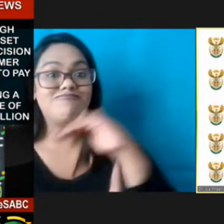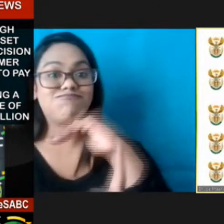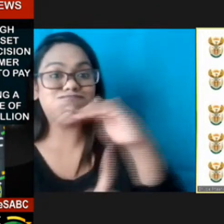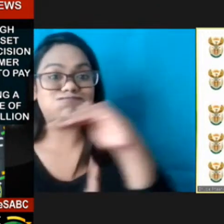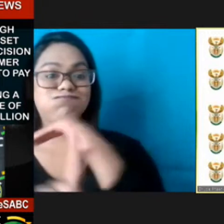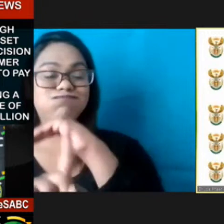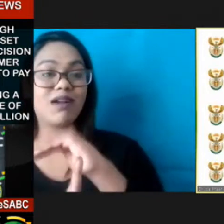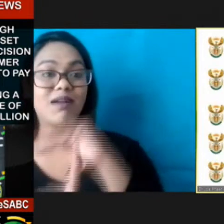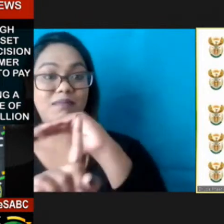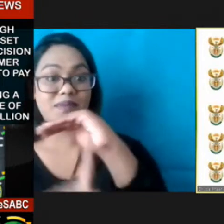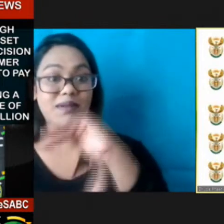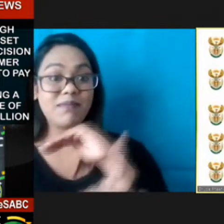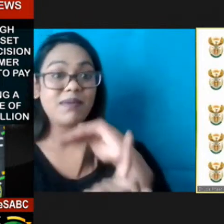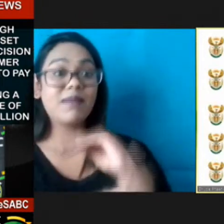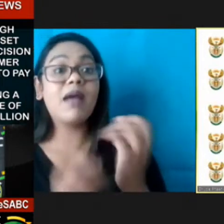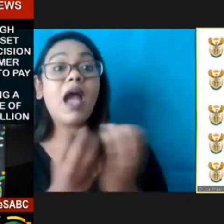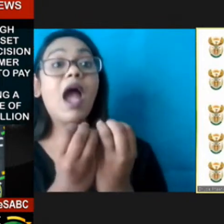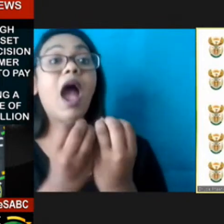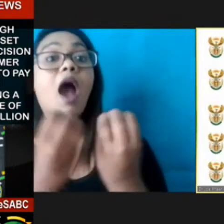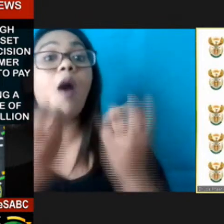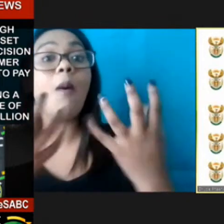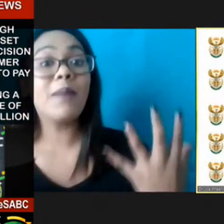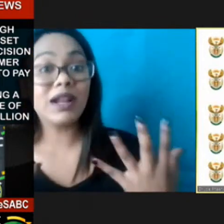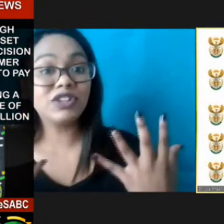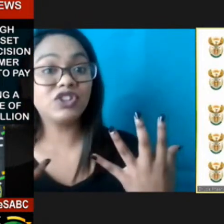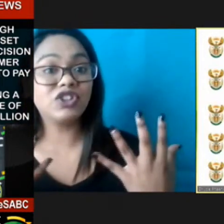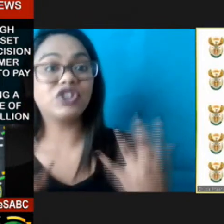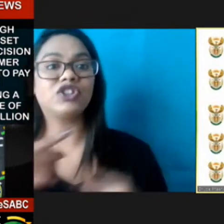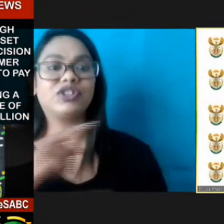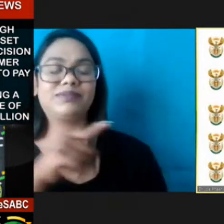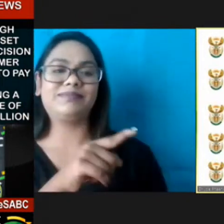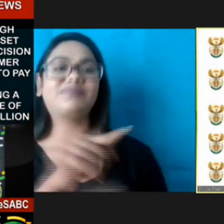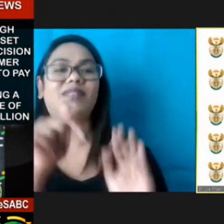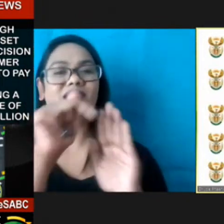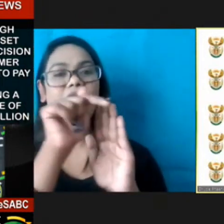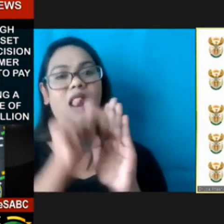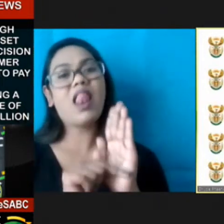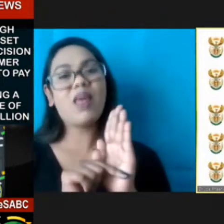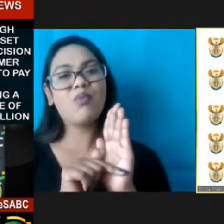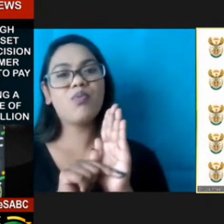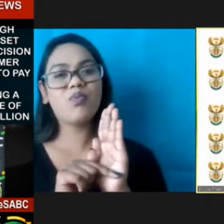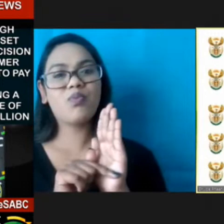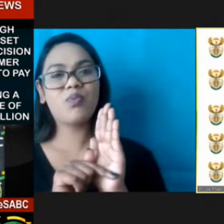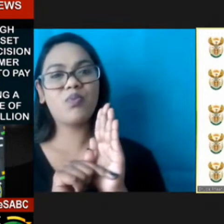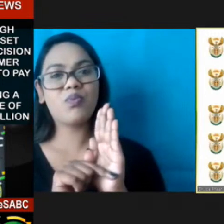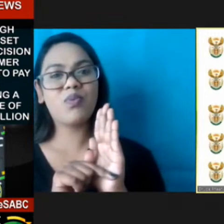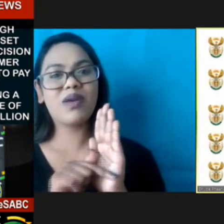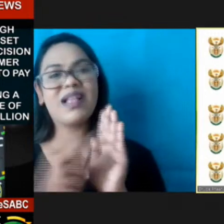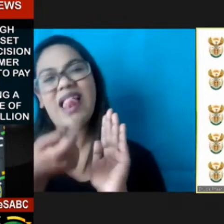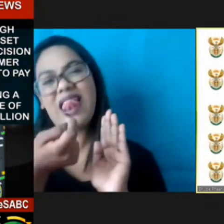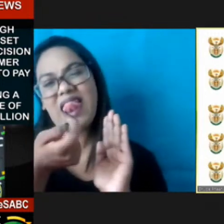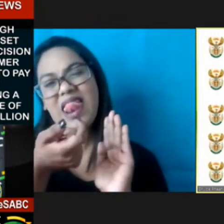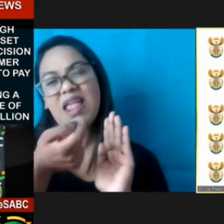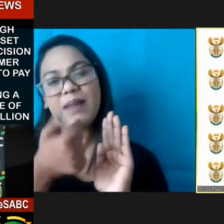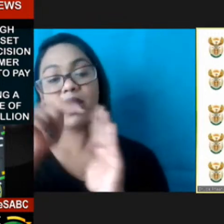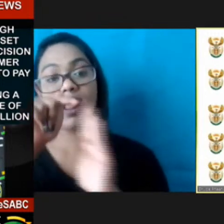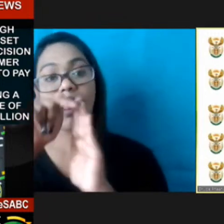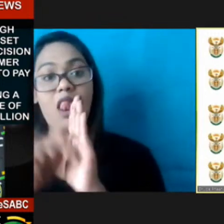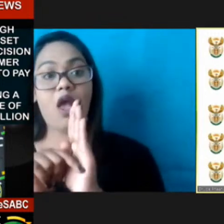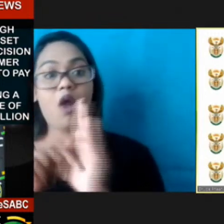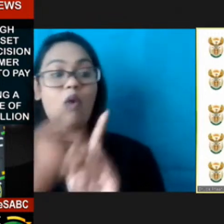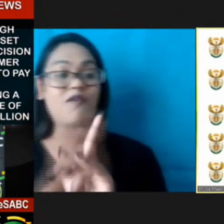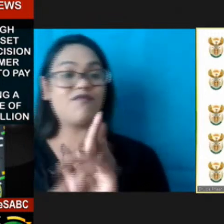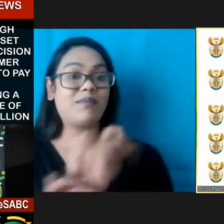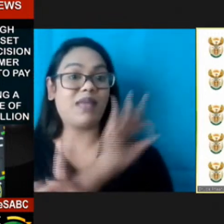are definitely much lower than the weekly admissions in the third wave. And as we